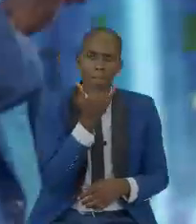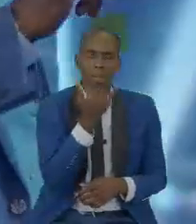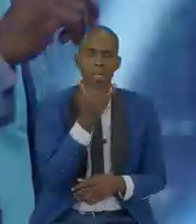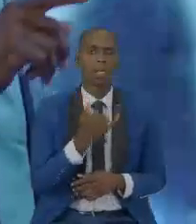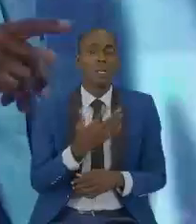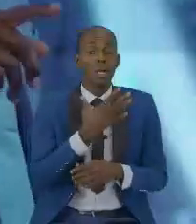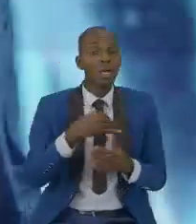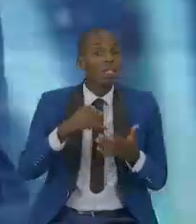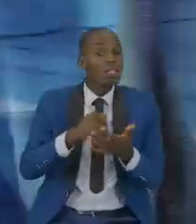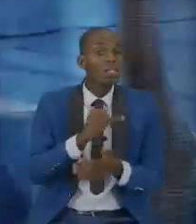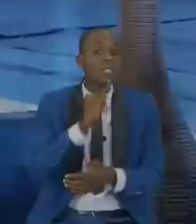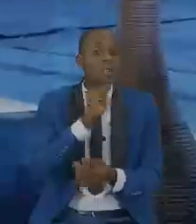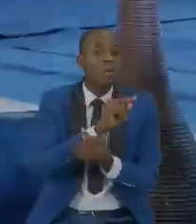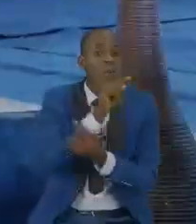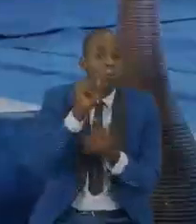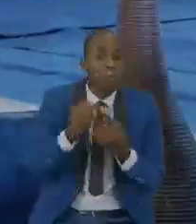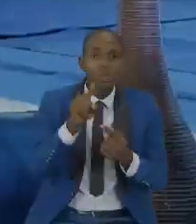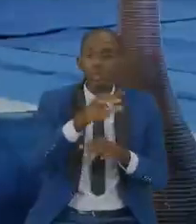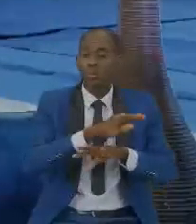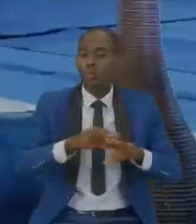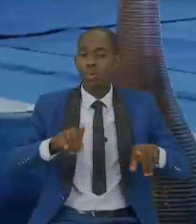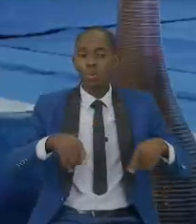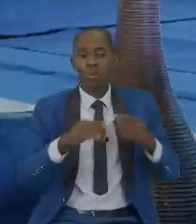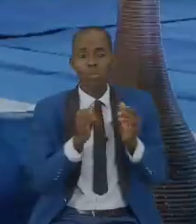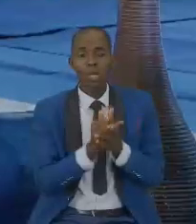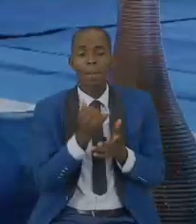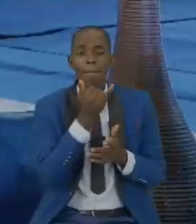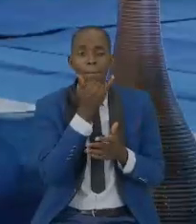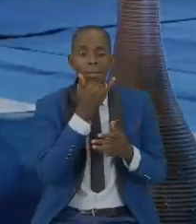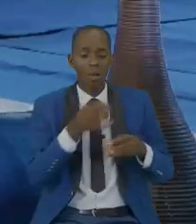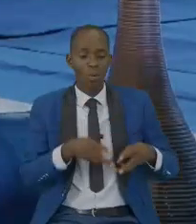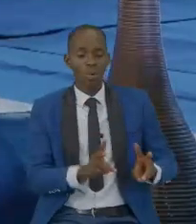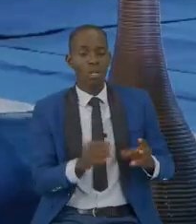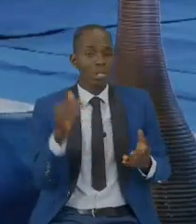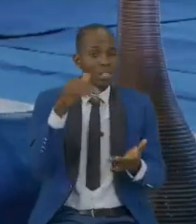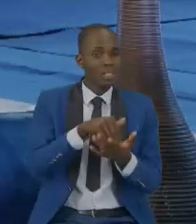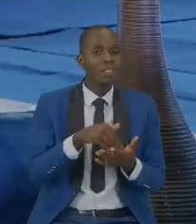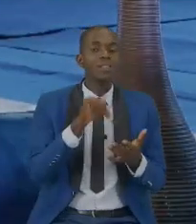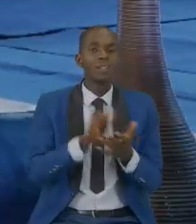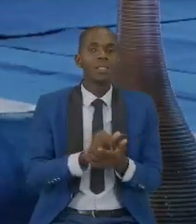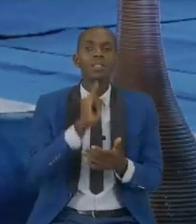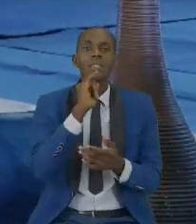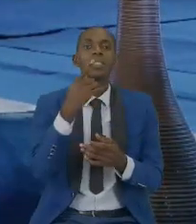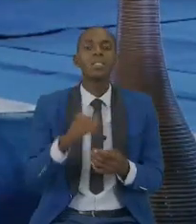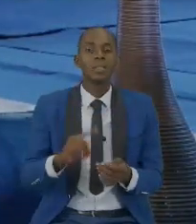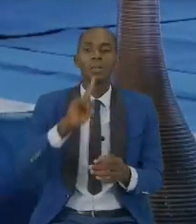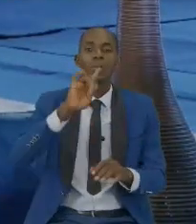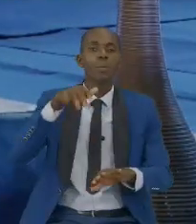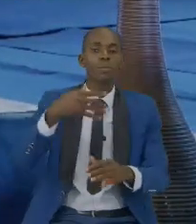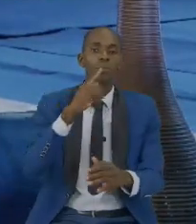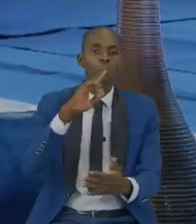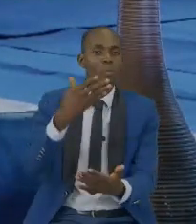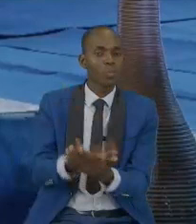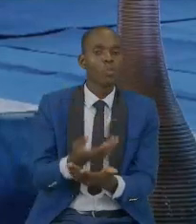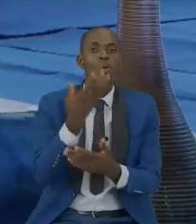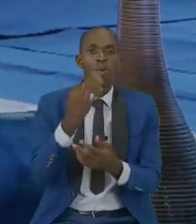is when you don't go that direction again, that is the fruit of repentance. Bring